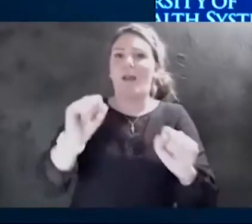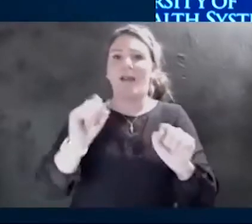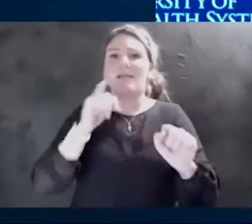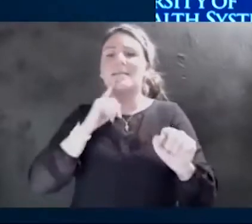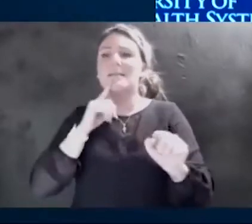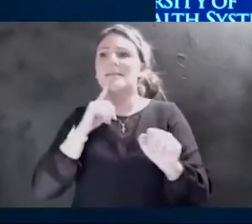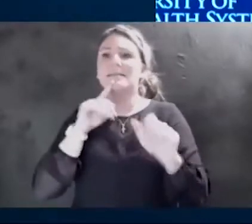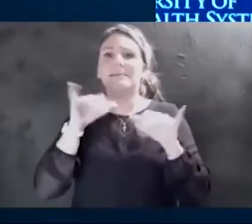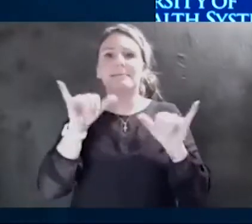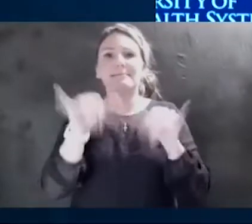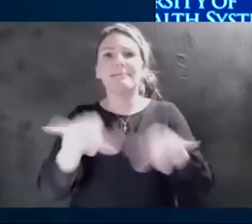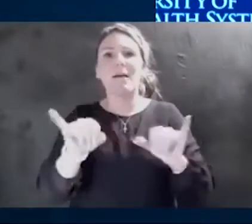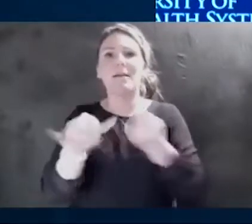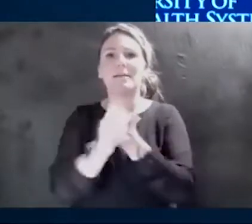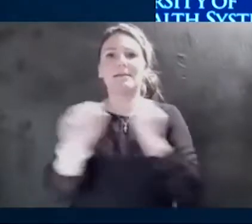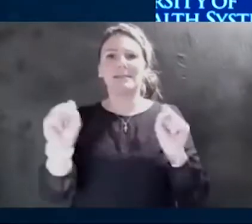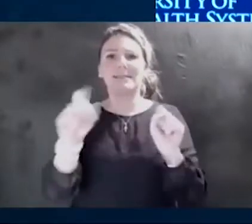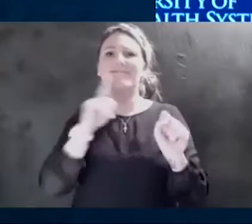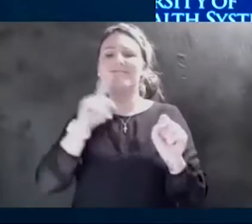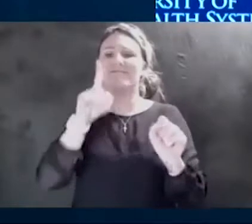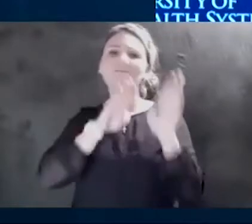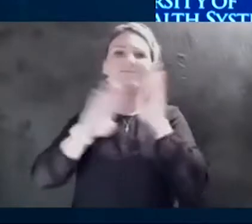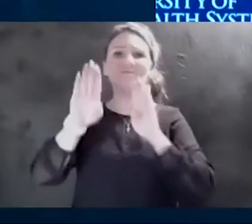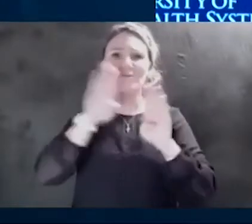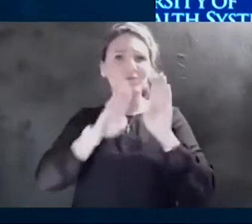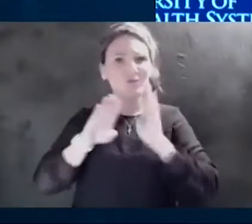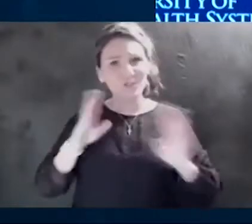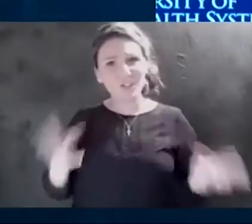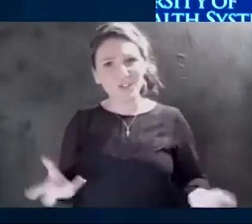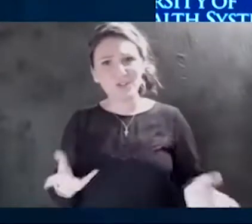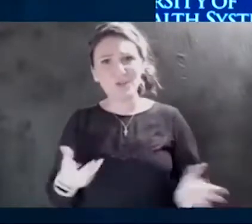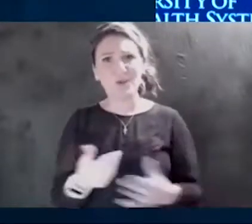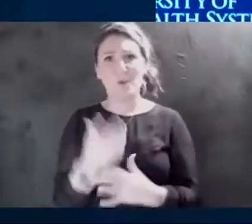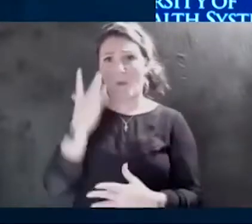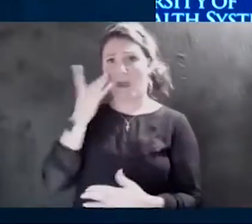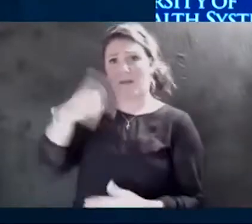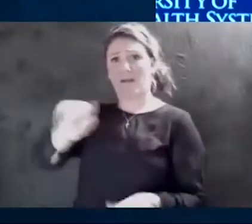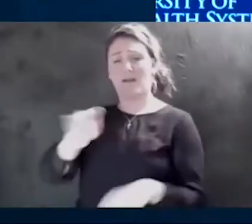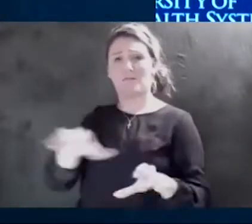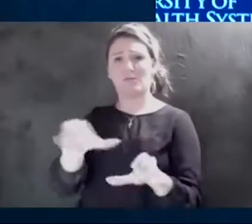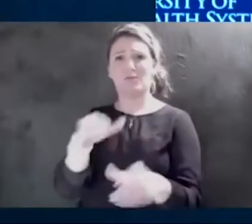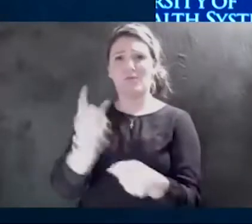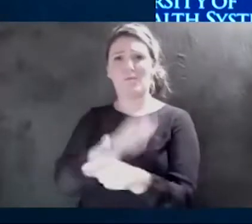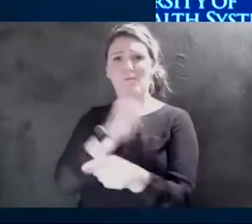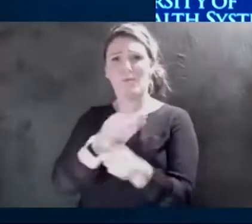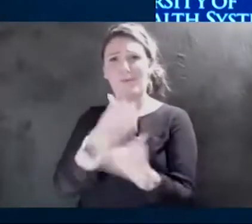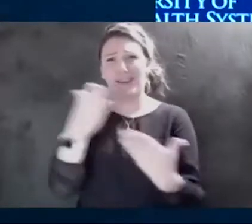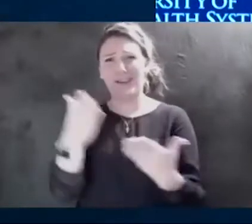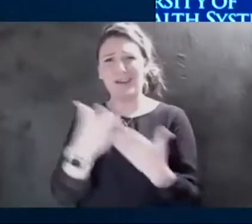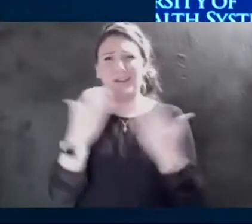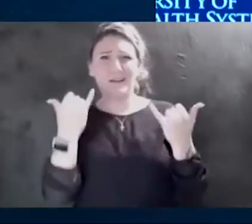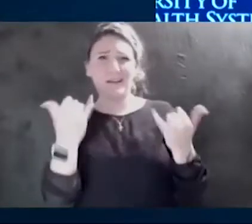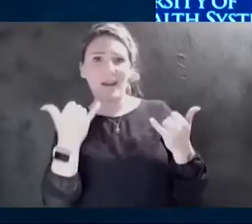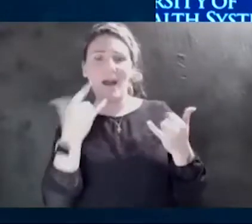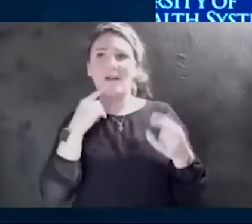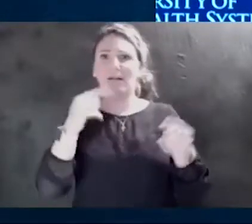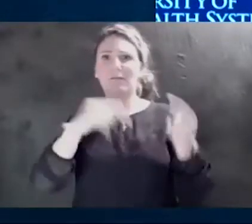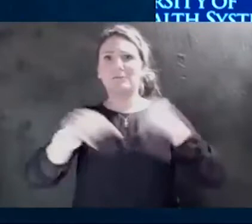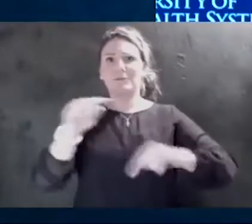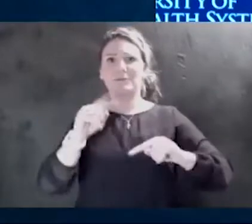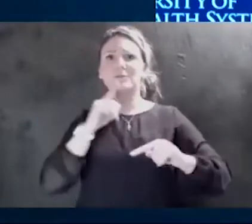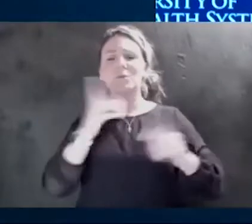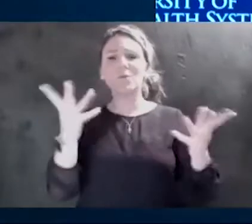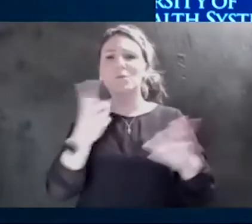safe, expressing some frustration because they've been doing the right things, and then now it's kind of reverting. What do you say to those